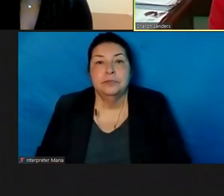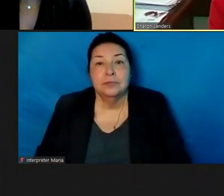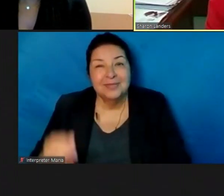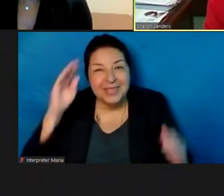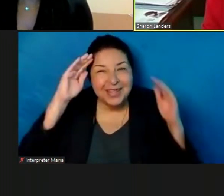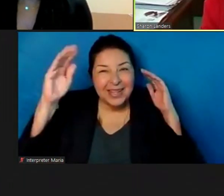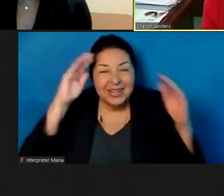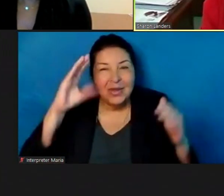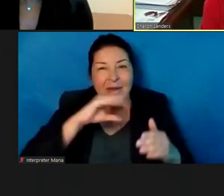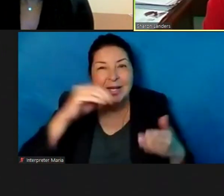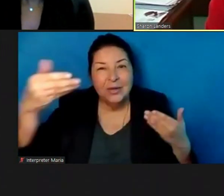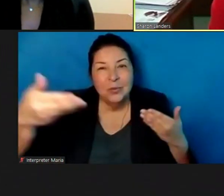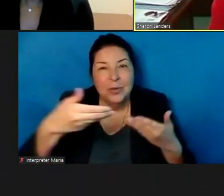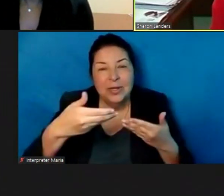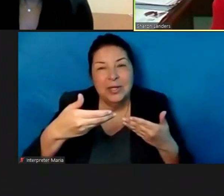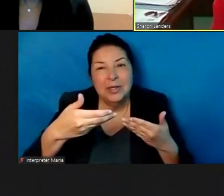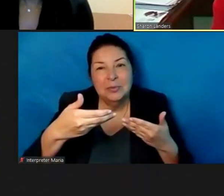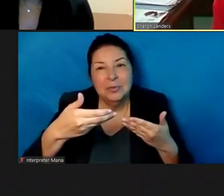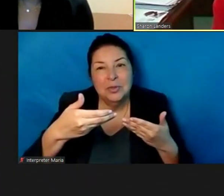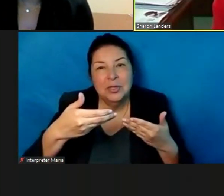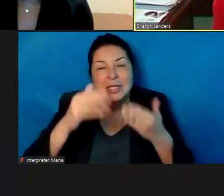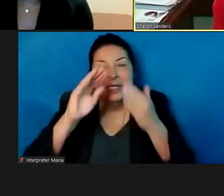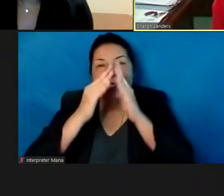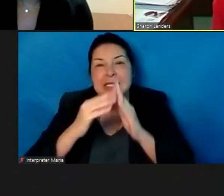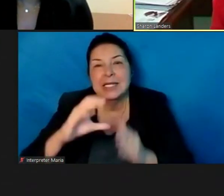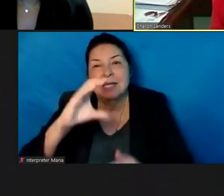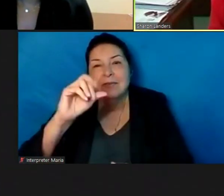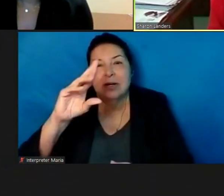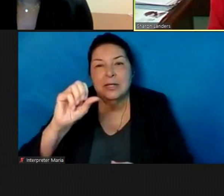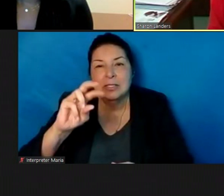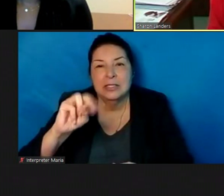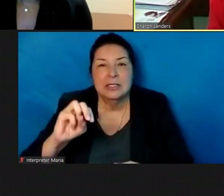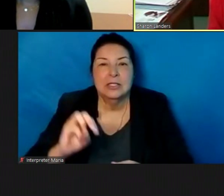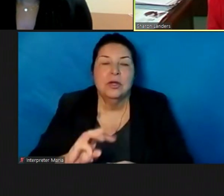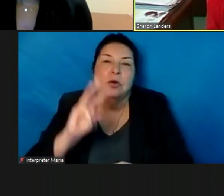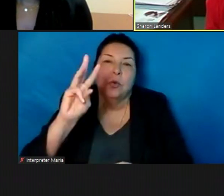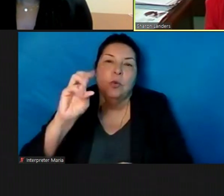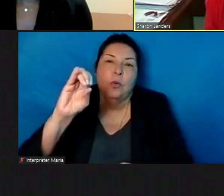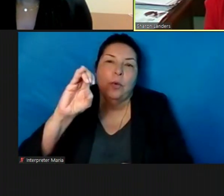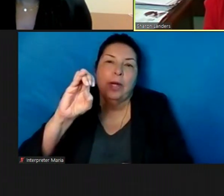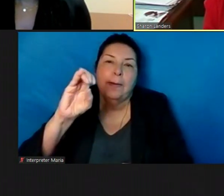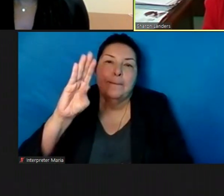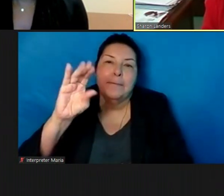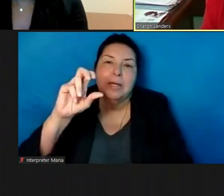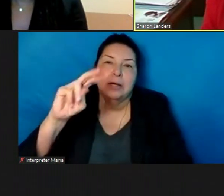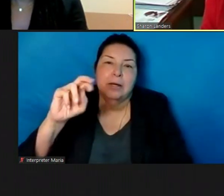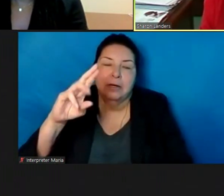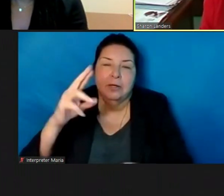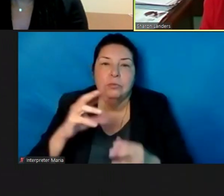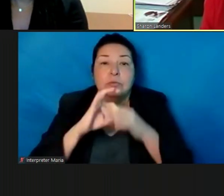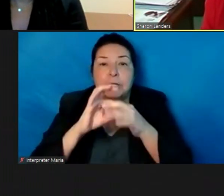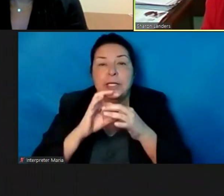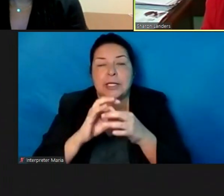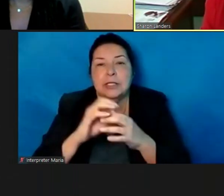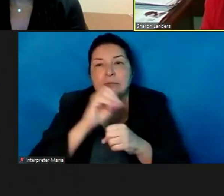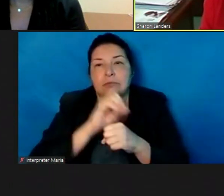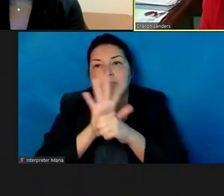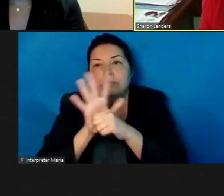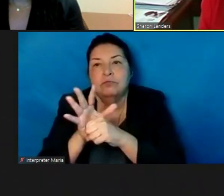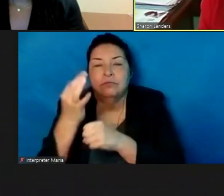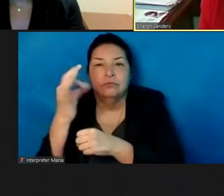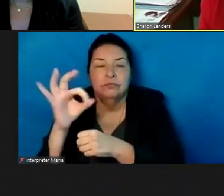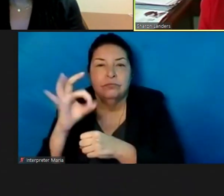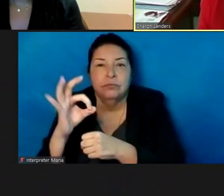Hello and welcome to the City of Carson's webinar related to the COVID vaccine. It's an opportunity for us